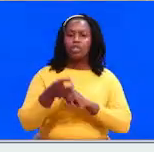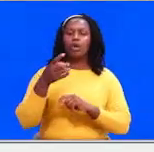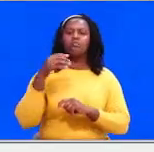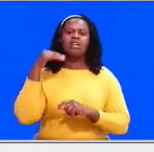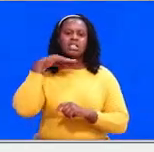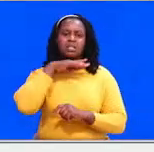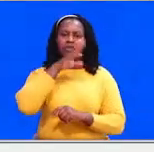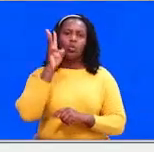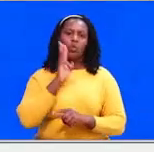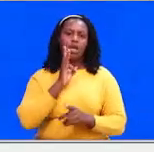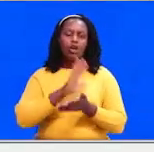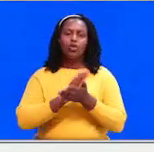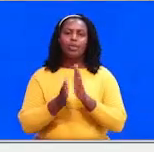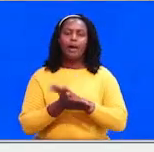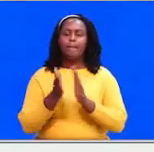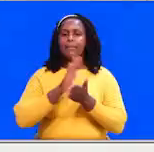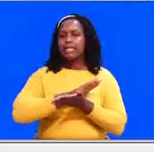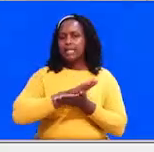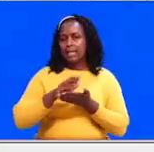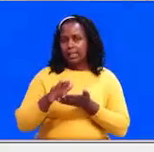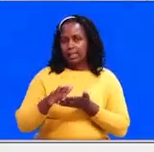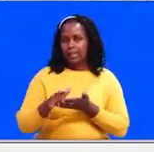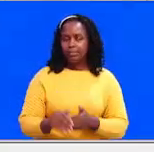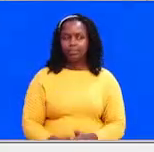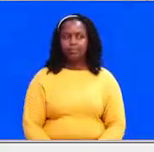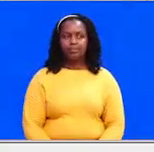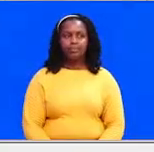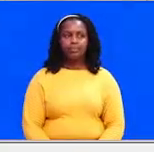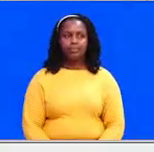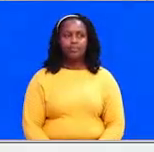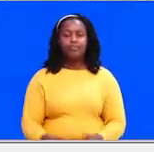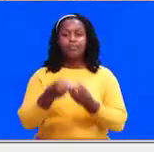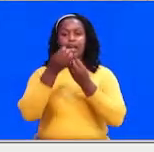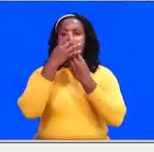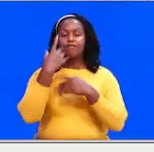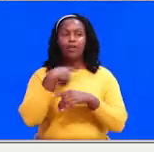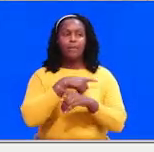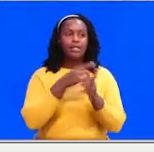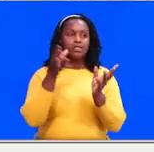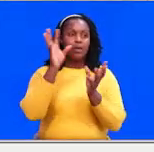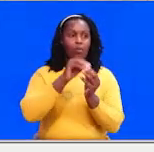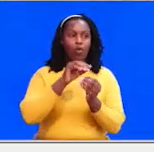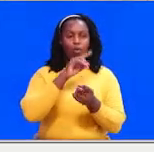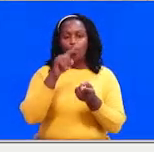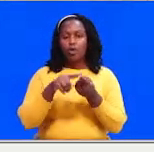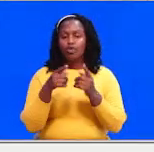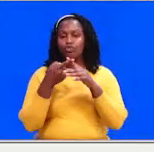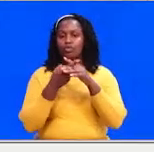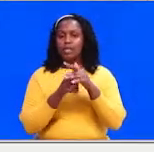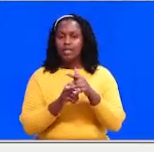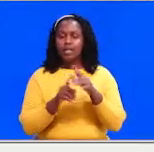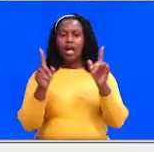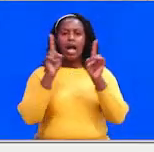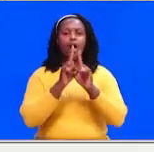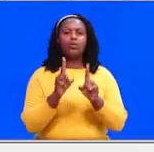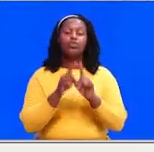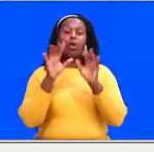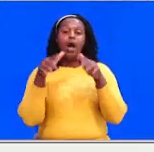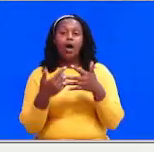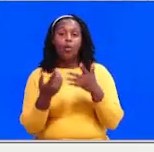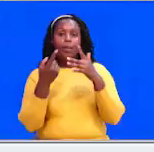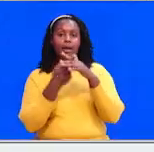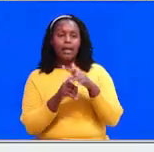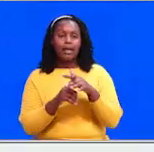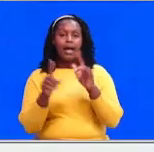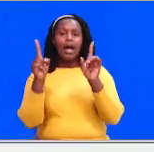normal water that's reusable for gardens, especially. Yes. So maybe you can tell us more about, you know, when you started EcoCycle, how it began,